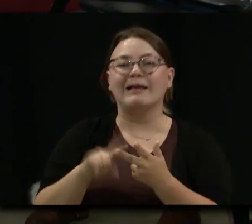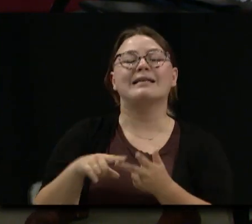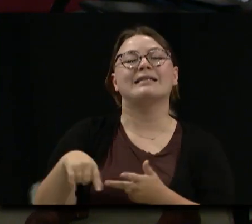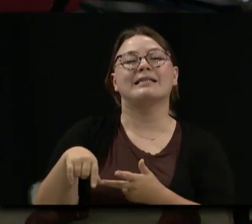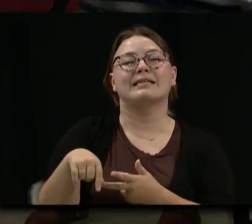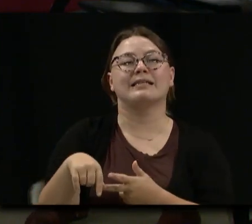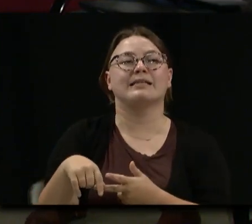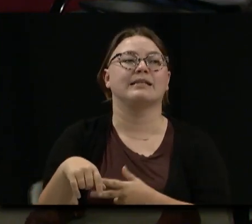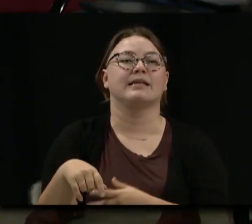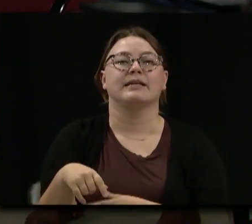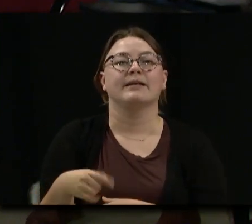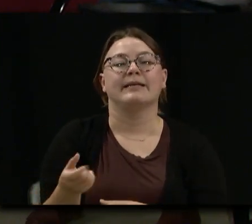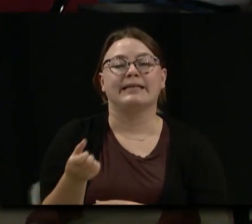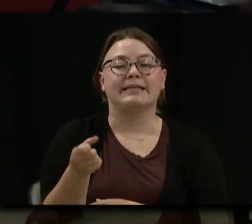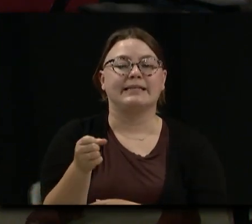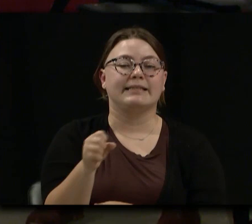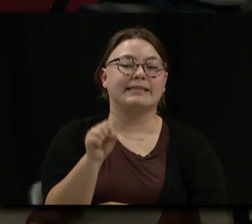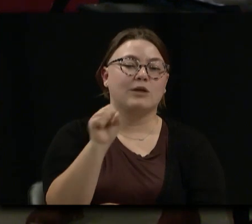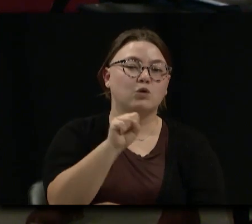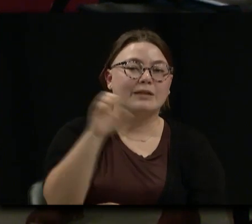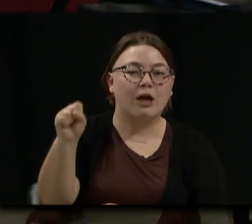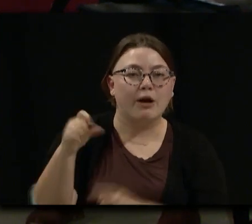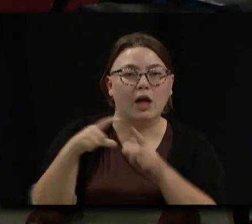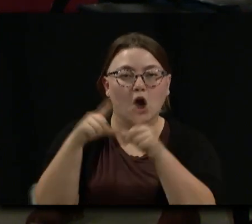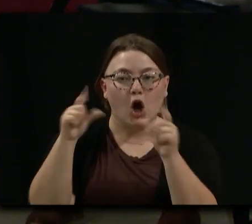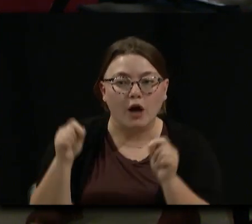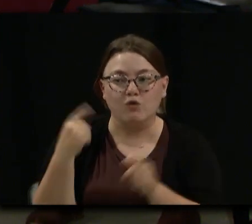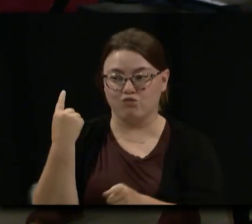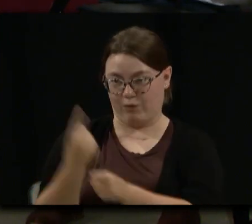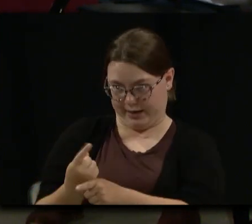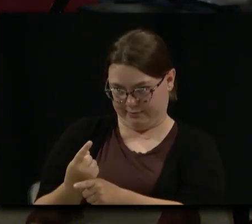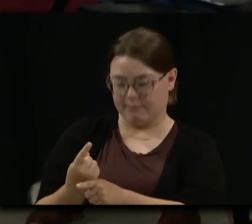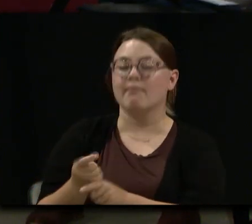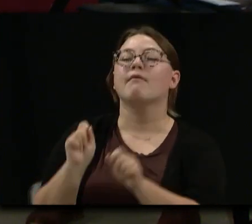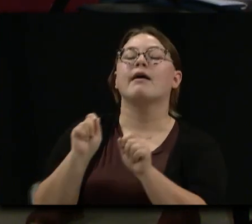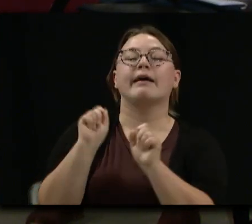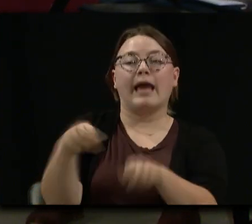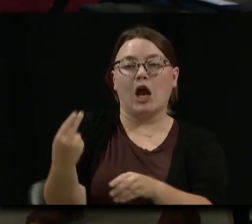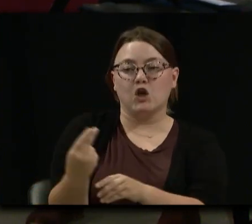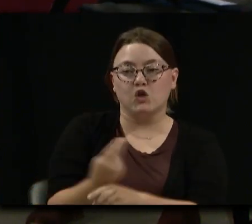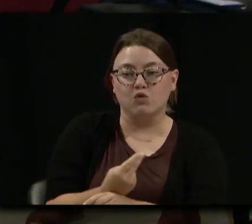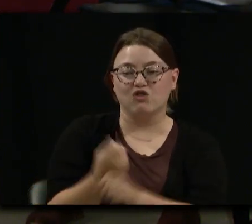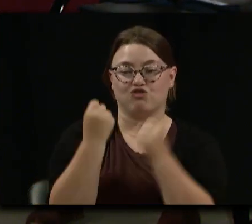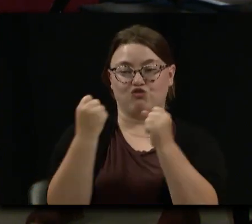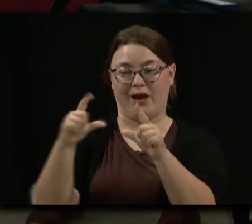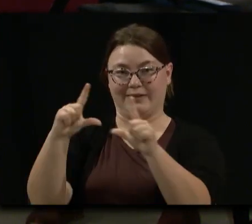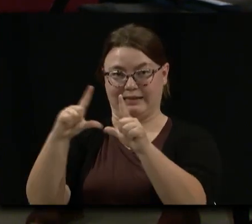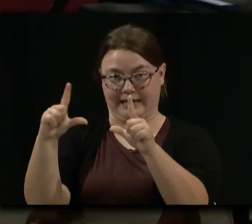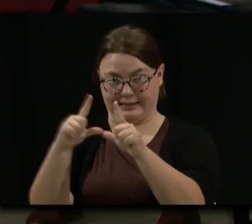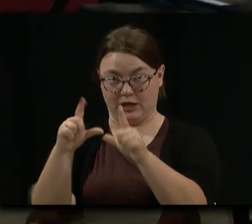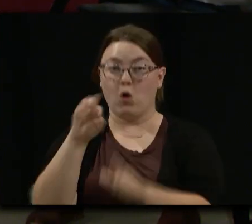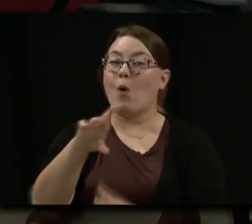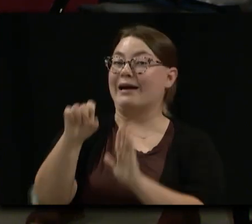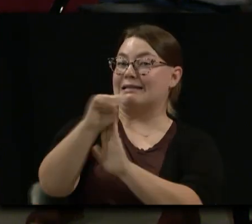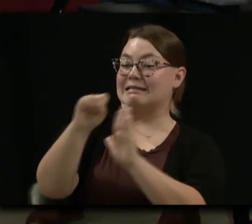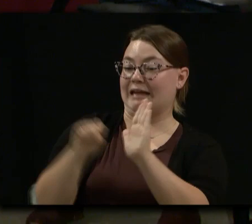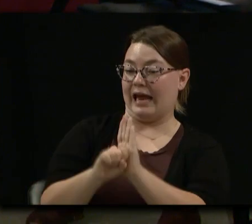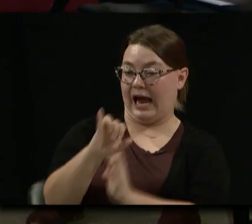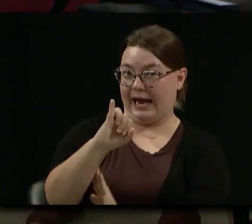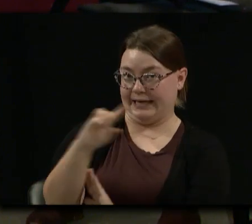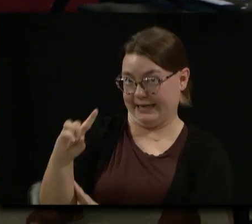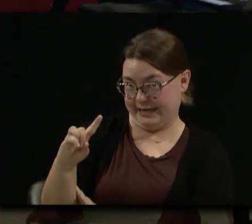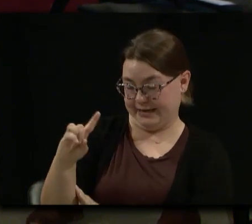they could use either a driver's license issued by the state or a state ID, again, issued by the state,